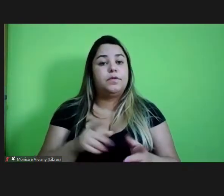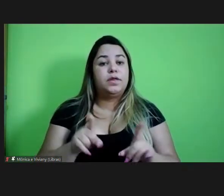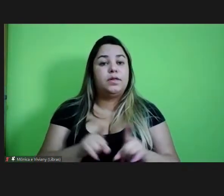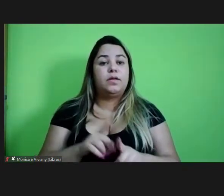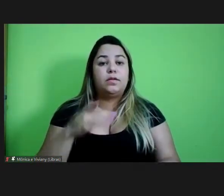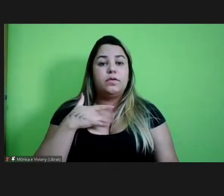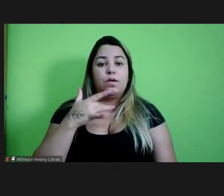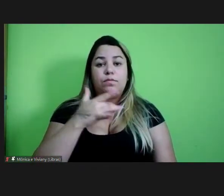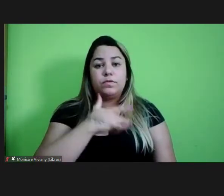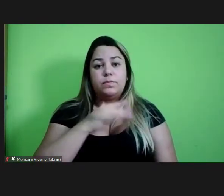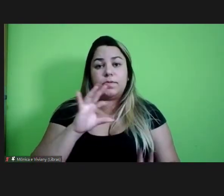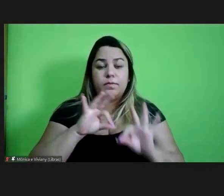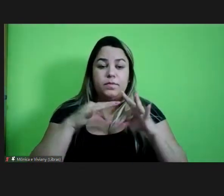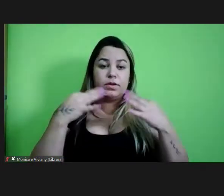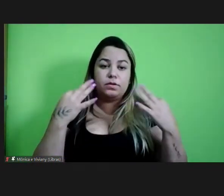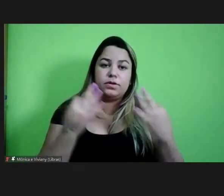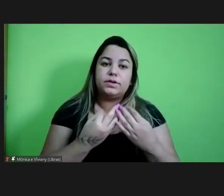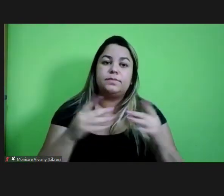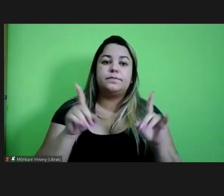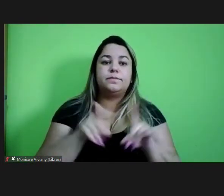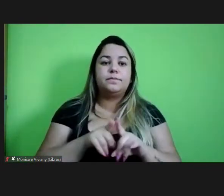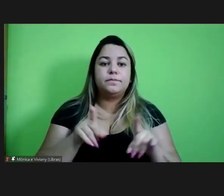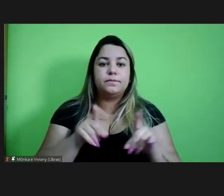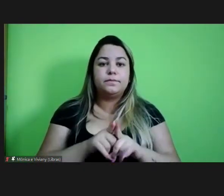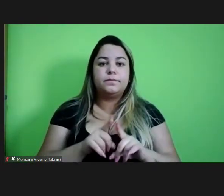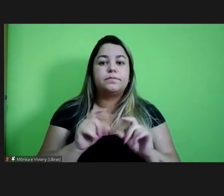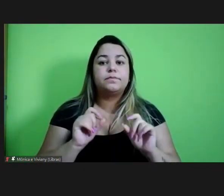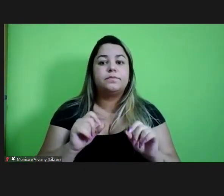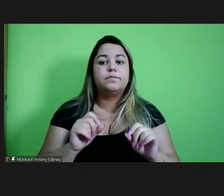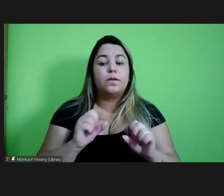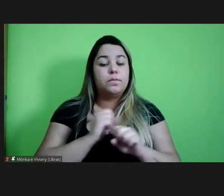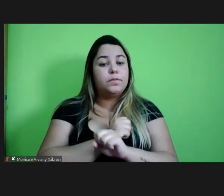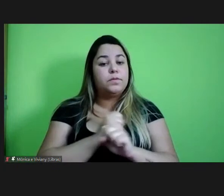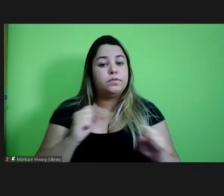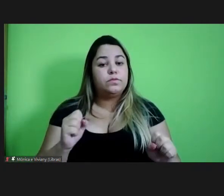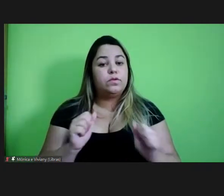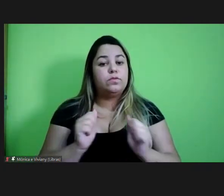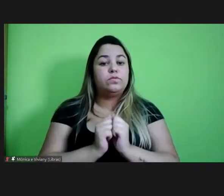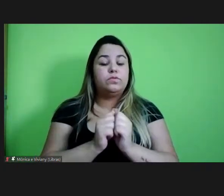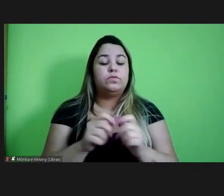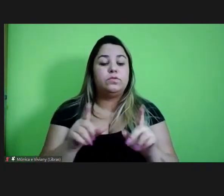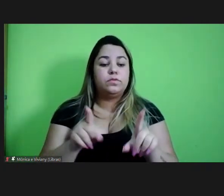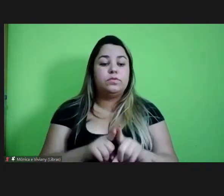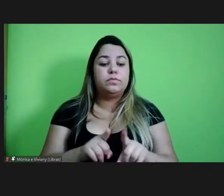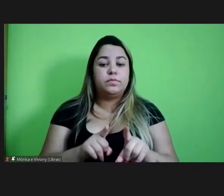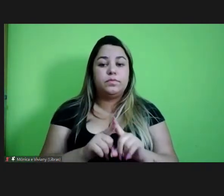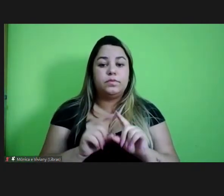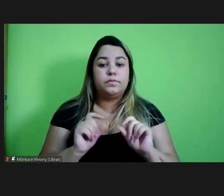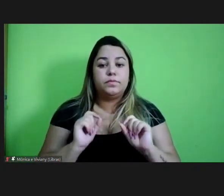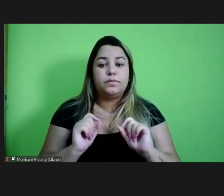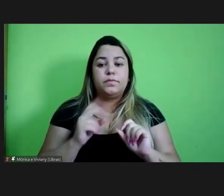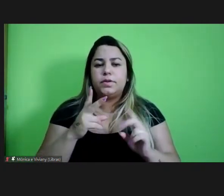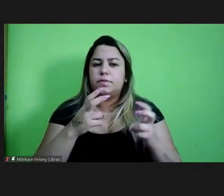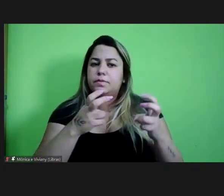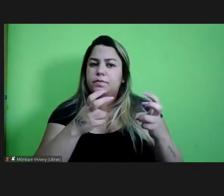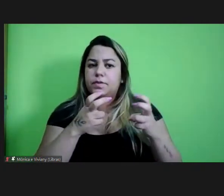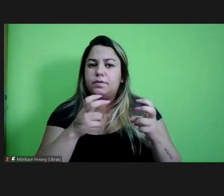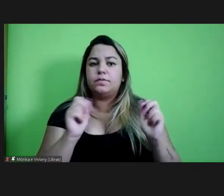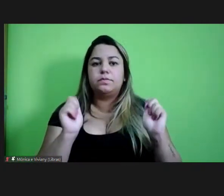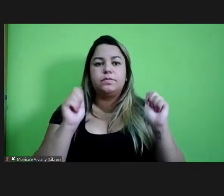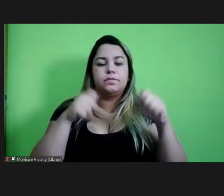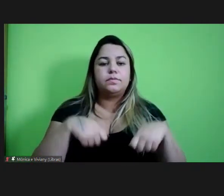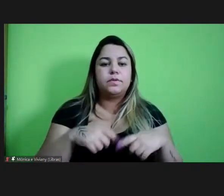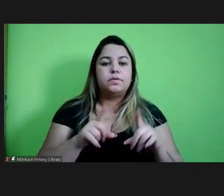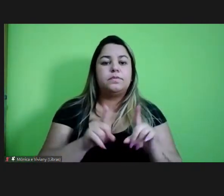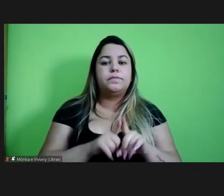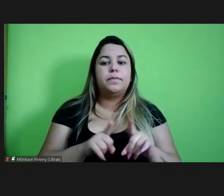through the strategies for family health, who aims to have this proximity and care alongside communities, individuals trying to